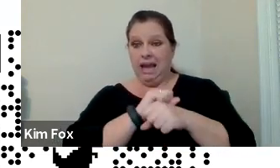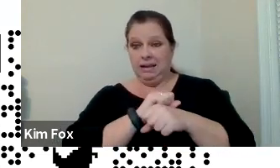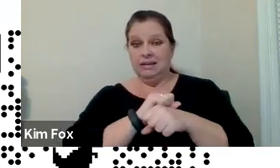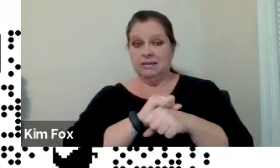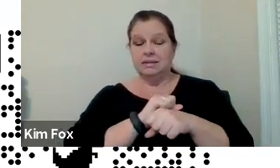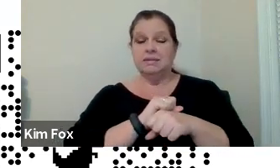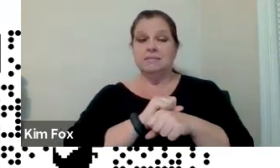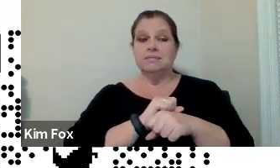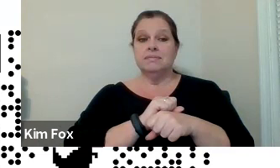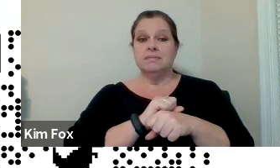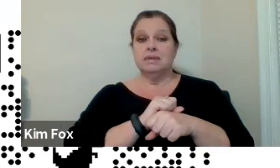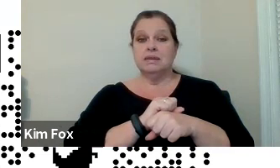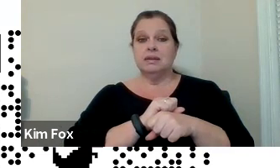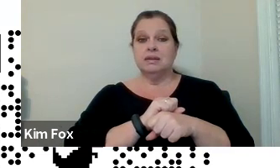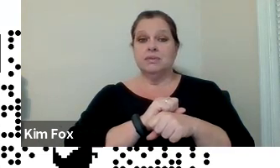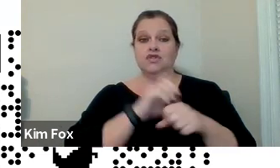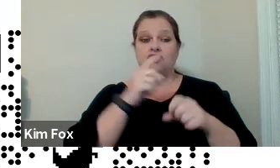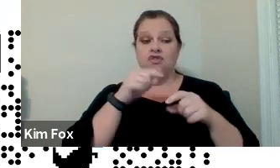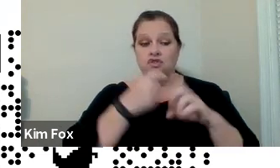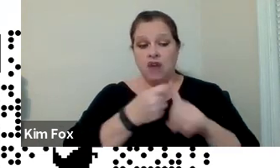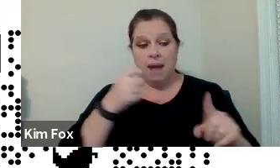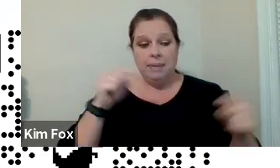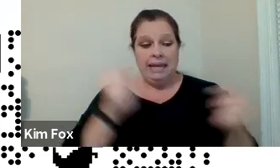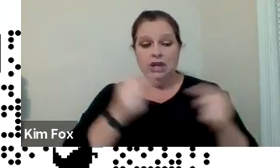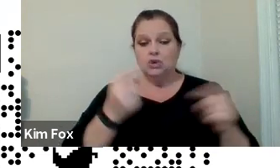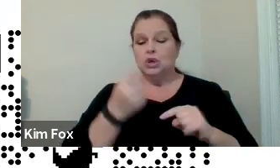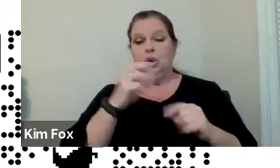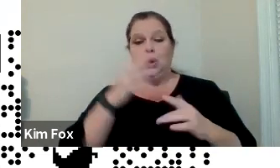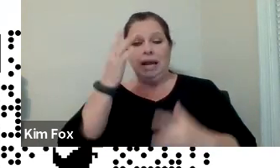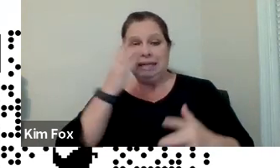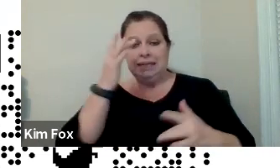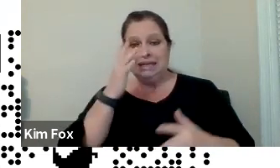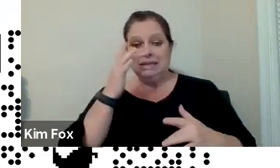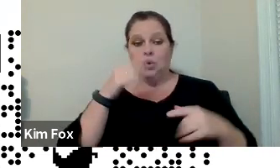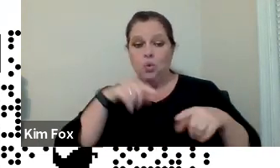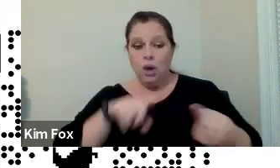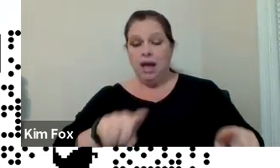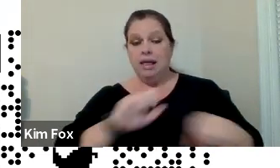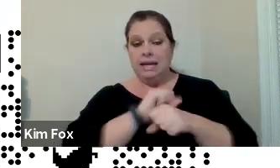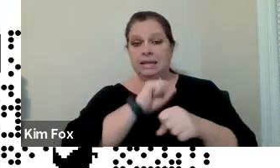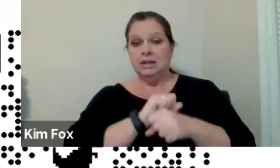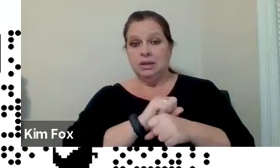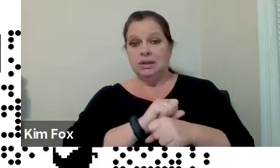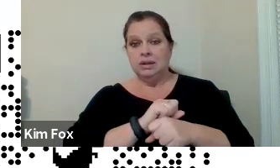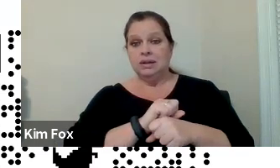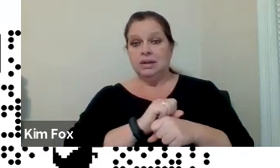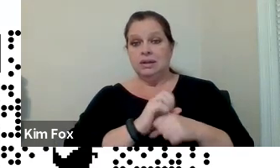from a service-connected injury or illness on active duty, or on active duty but not in the line of